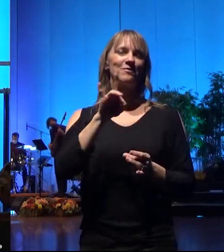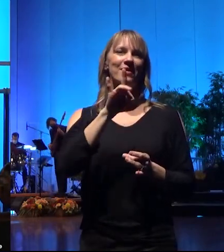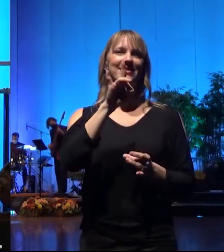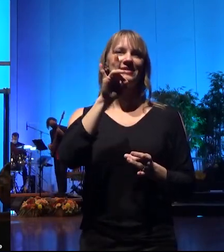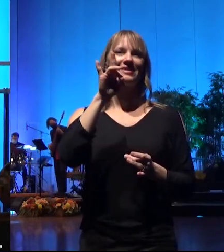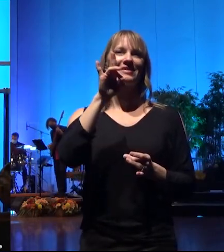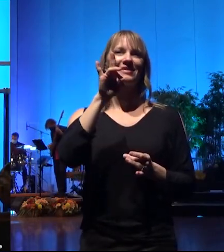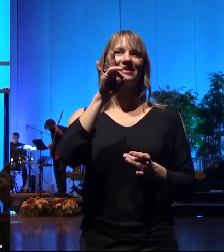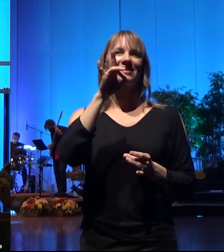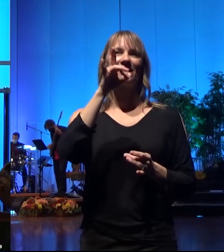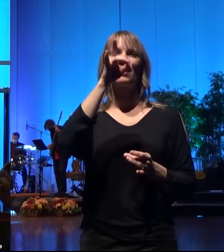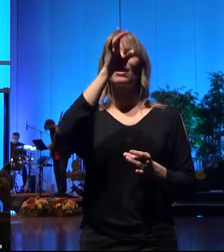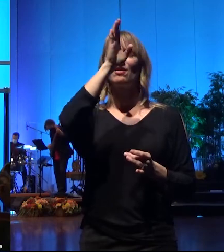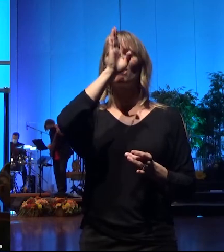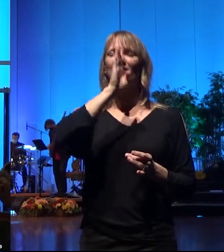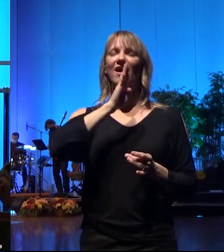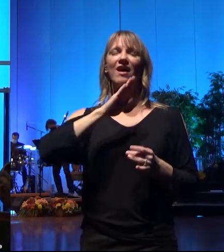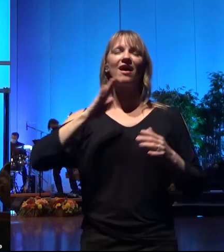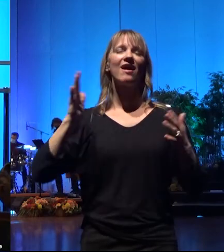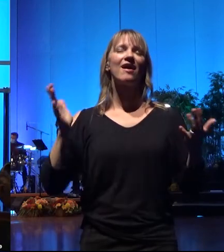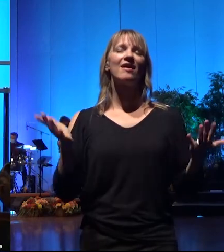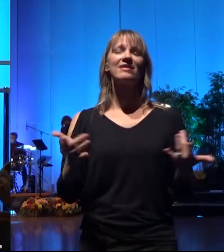Surely the presence